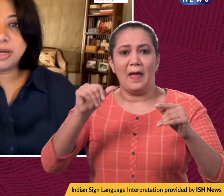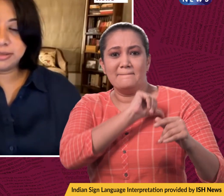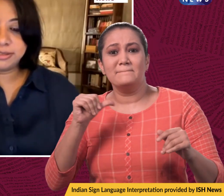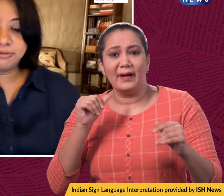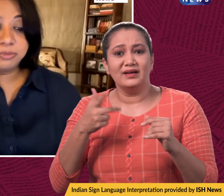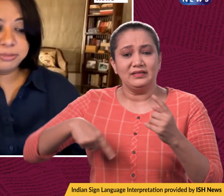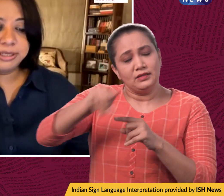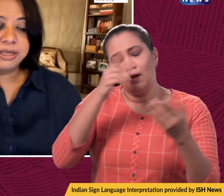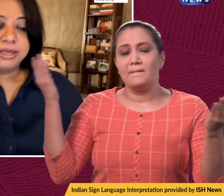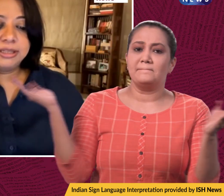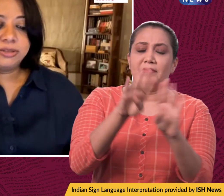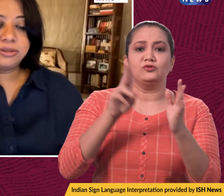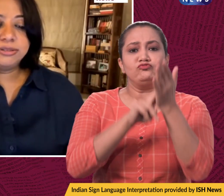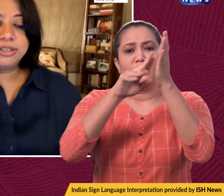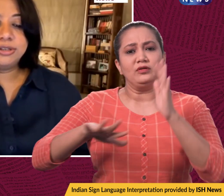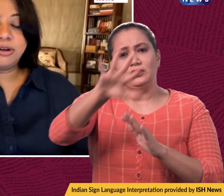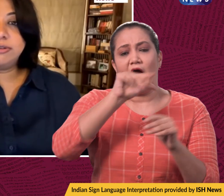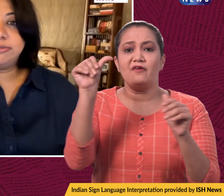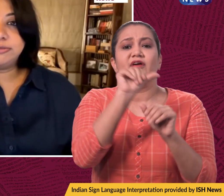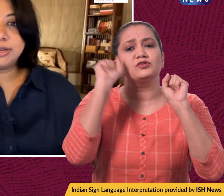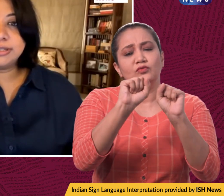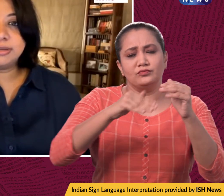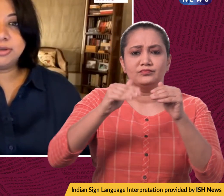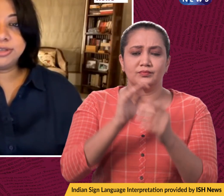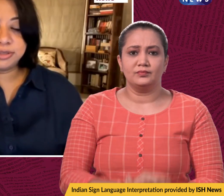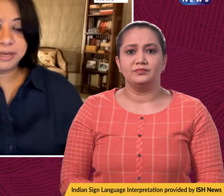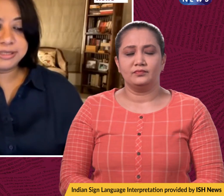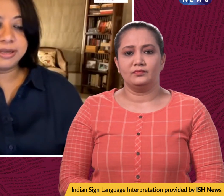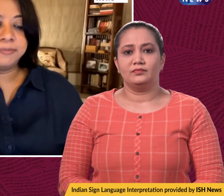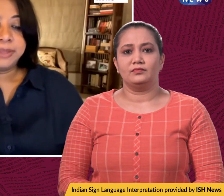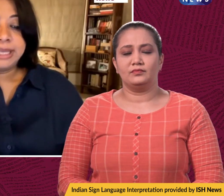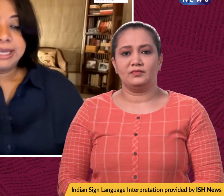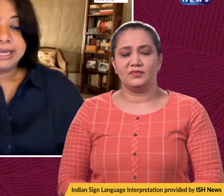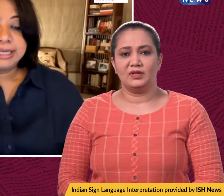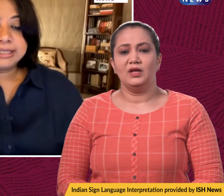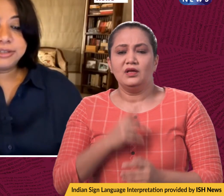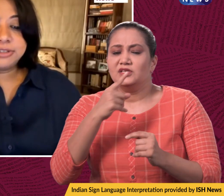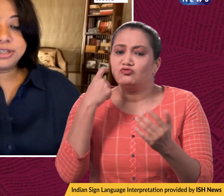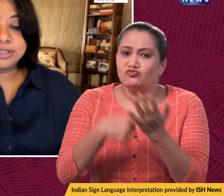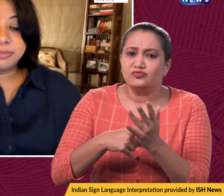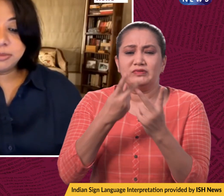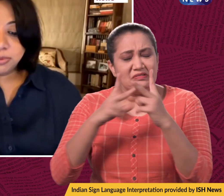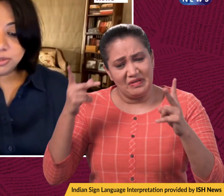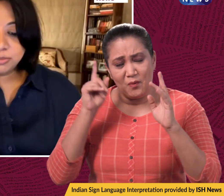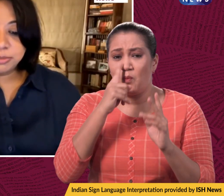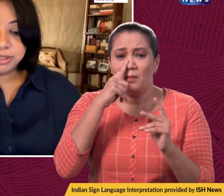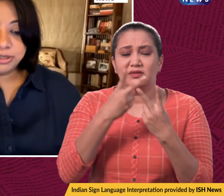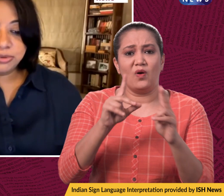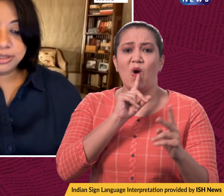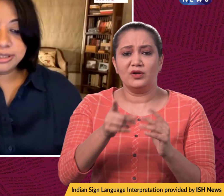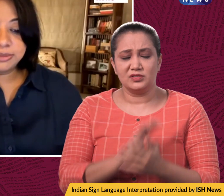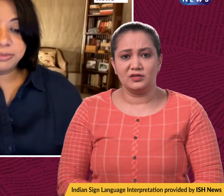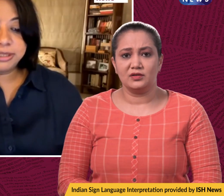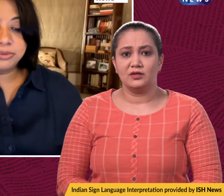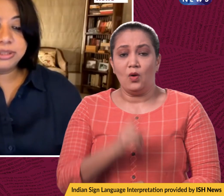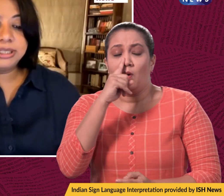general baths for women in the northern region of Afghanistan bordering Uzbekistan. Another set of restrictions have been imposed on women. In the new